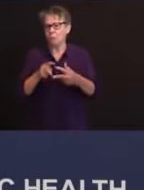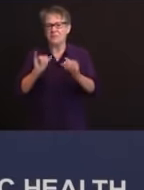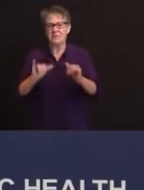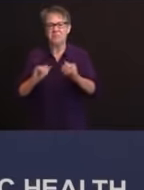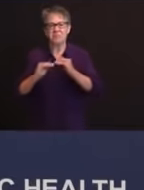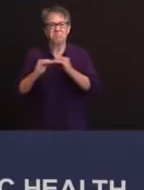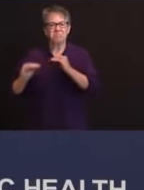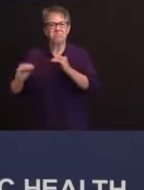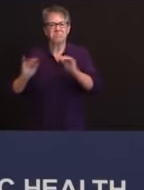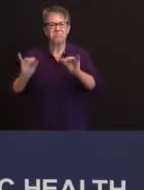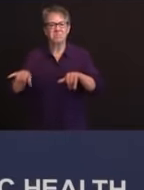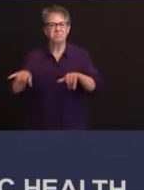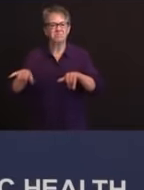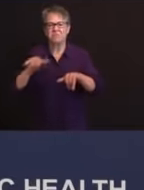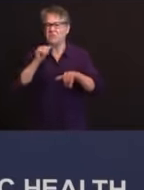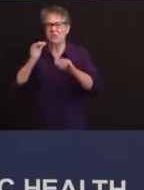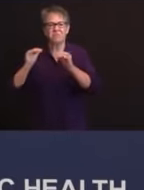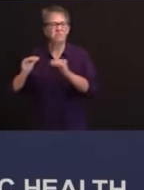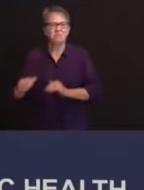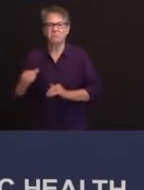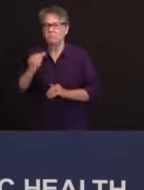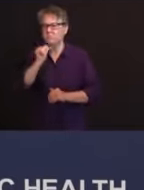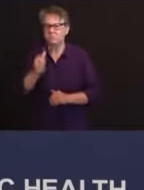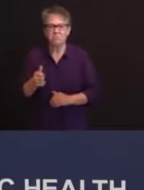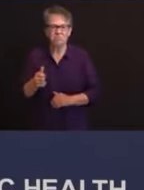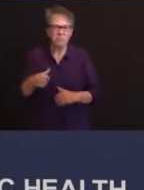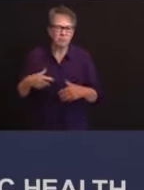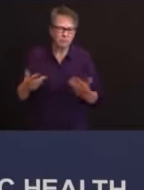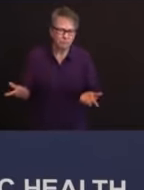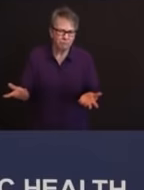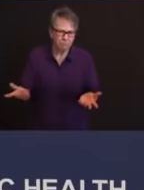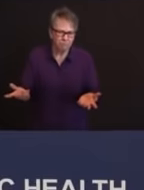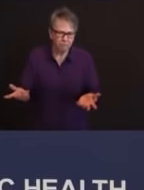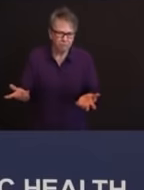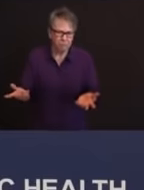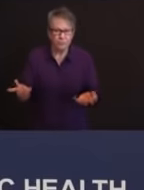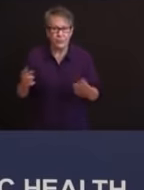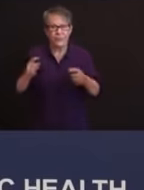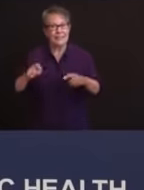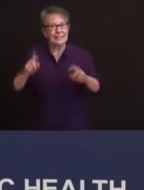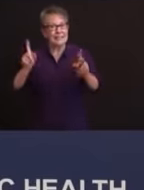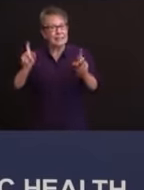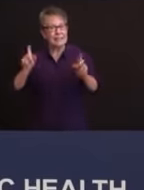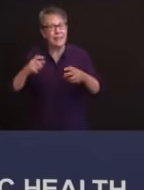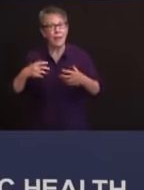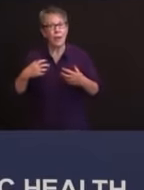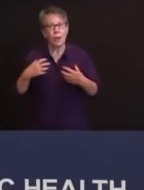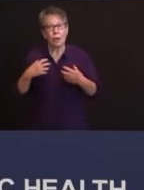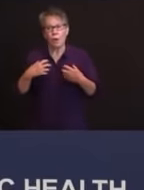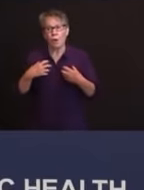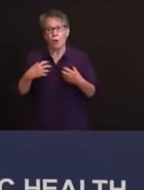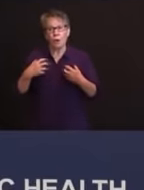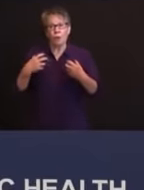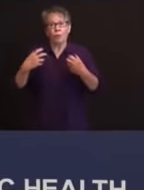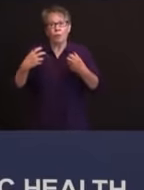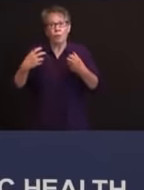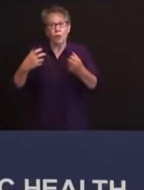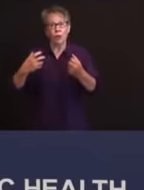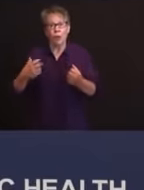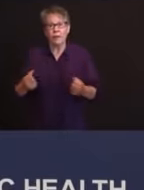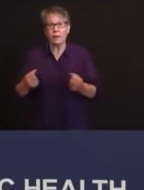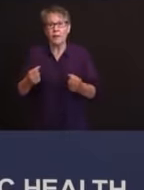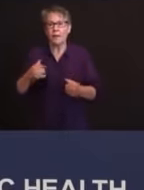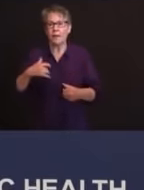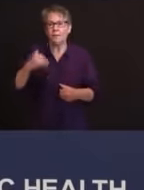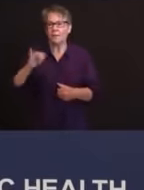we always knew that, we're in a U-shaped reality. I wish it were a V, but it is not. And we inherited a